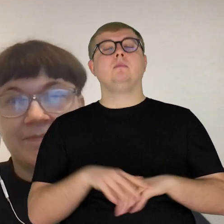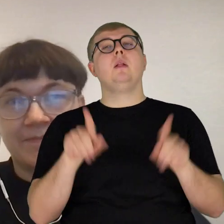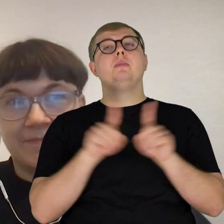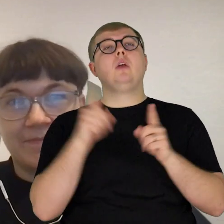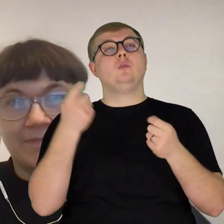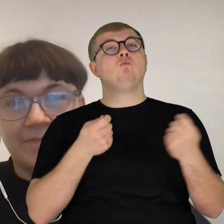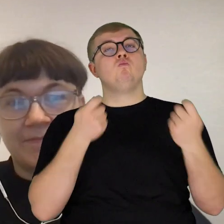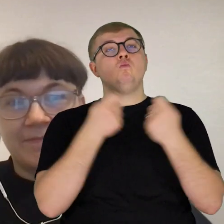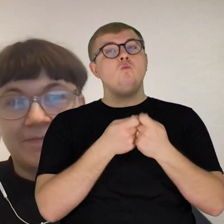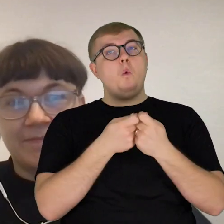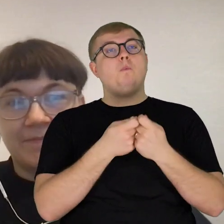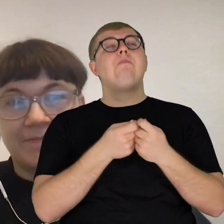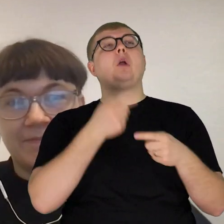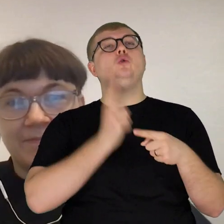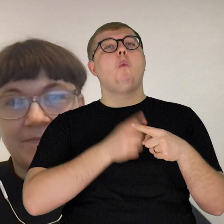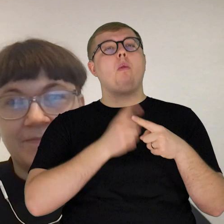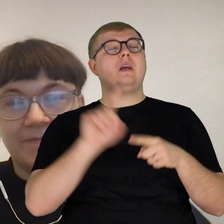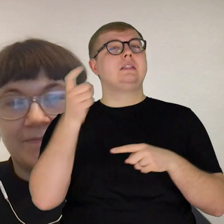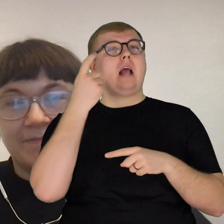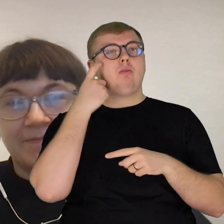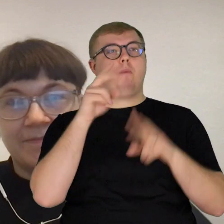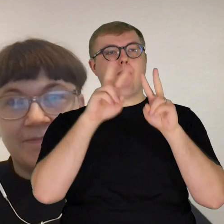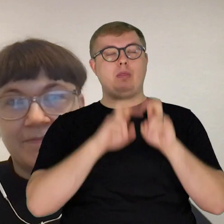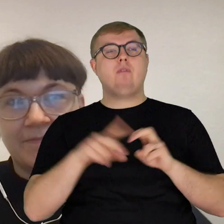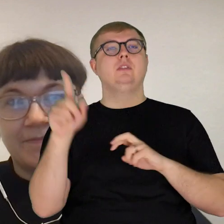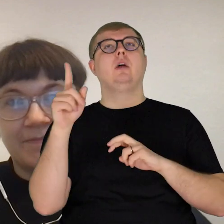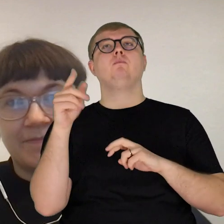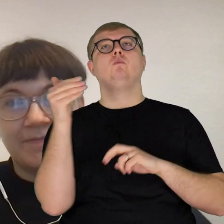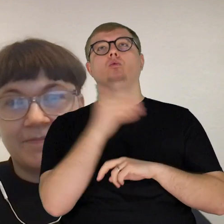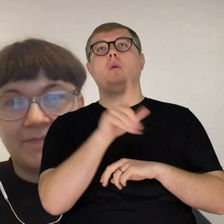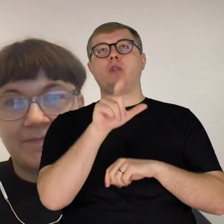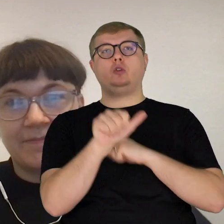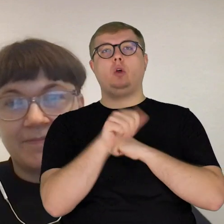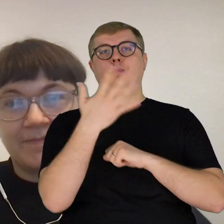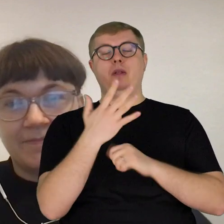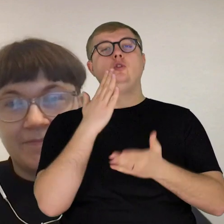Collaborative Research Center 1265, already mentioned, at the Technical